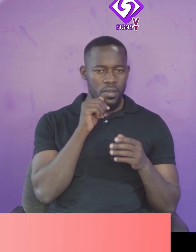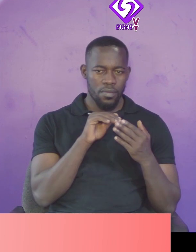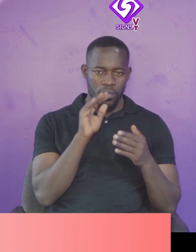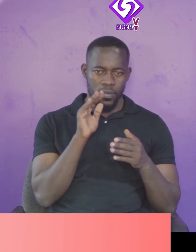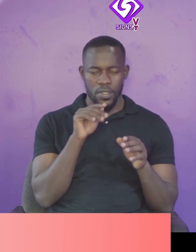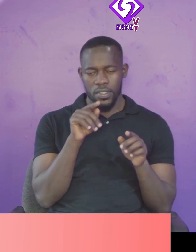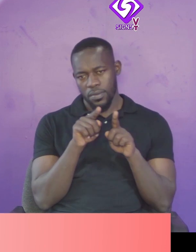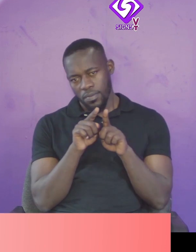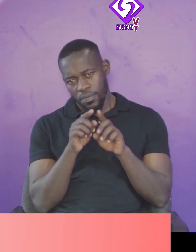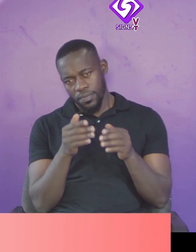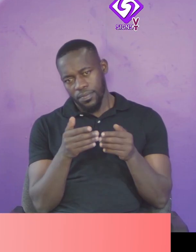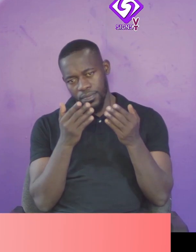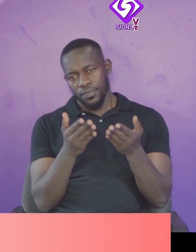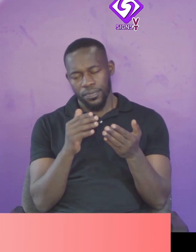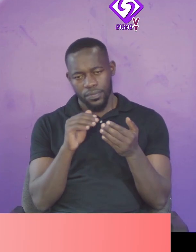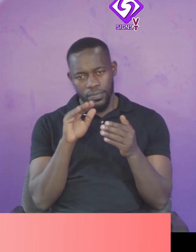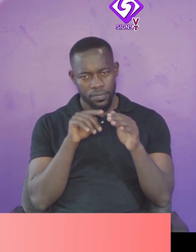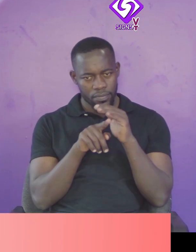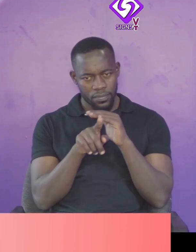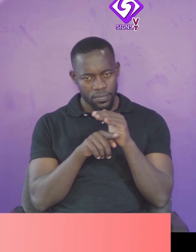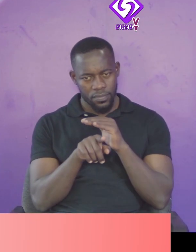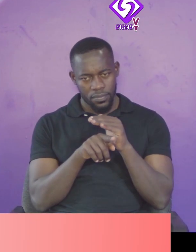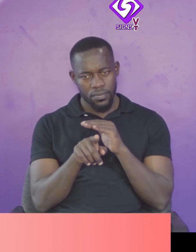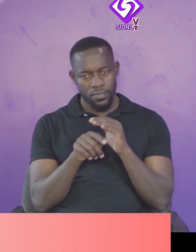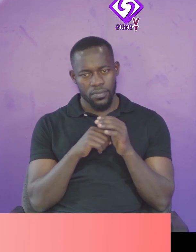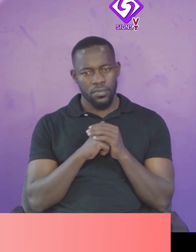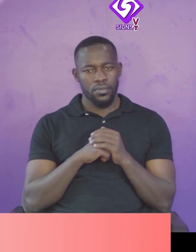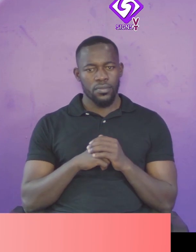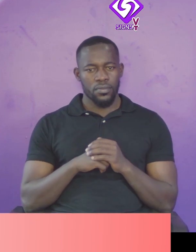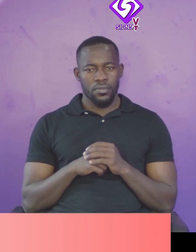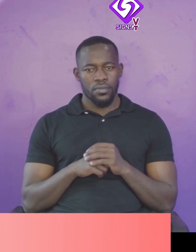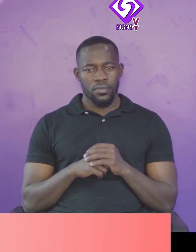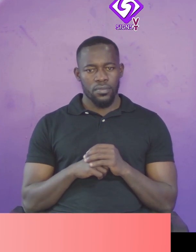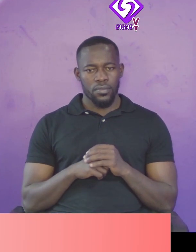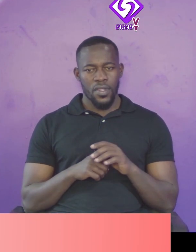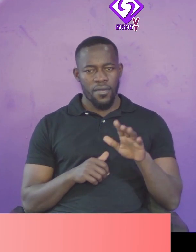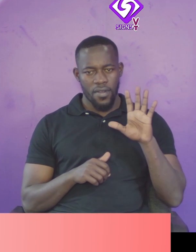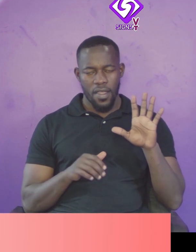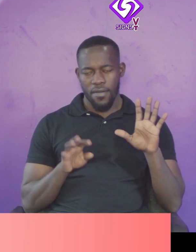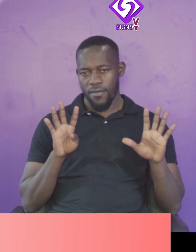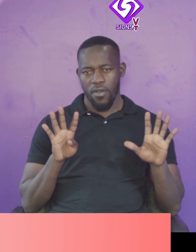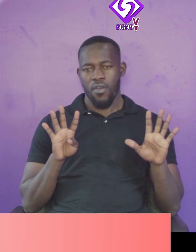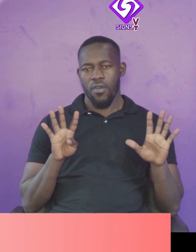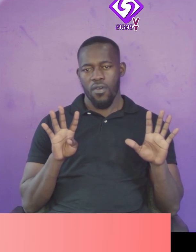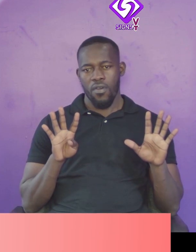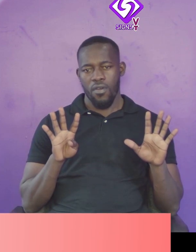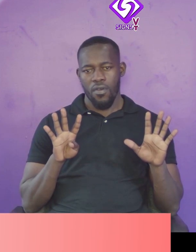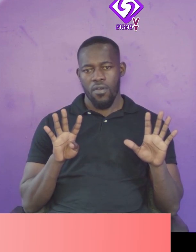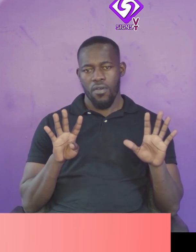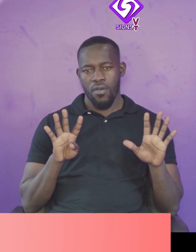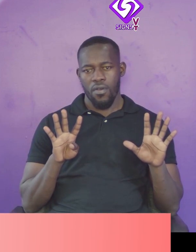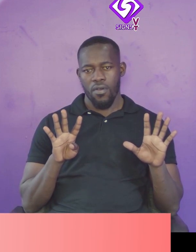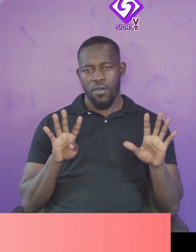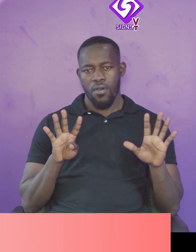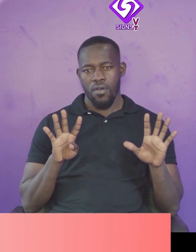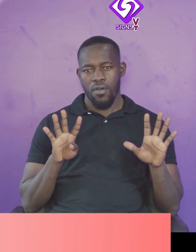has produced most goals. Man, 9 goals. 5-4. What's wrong